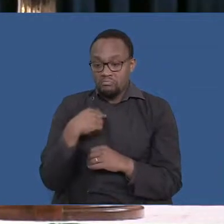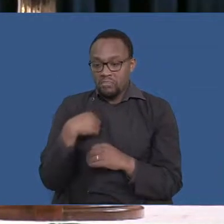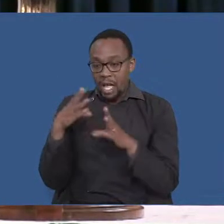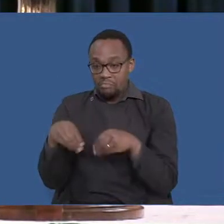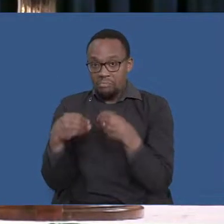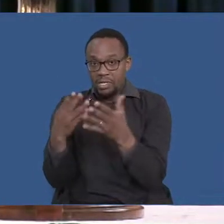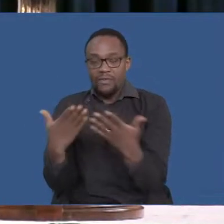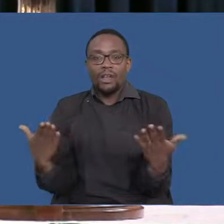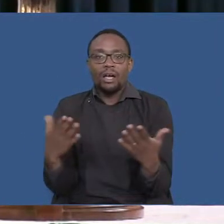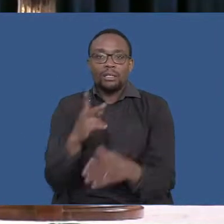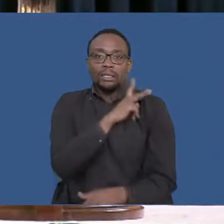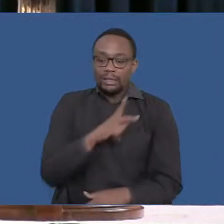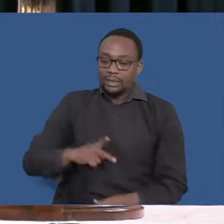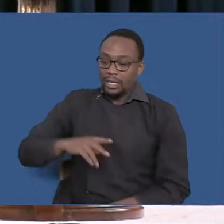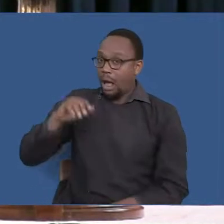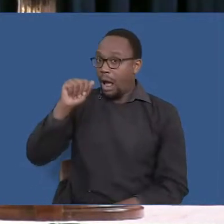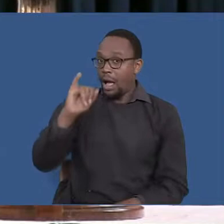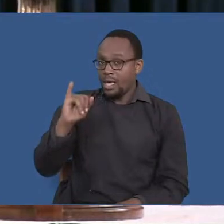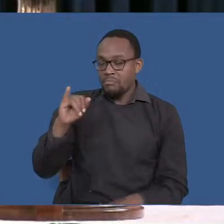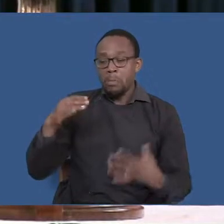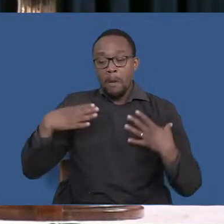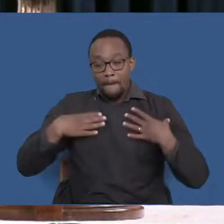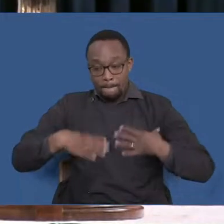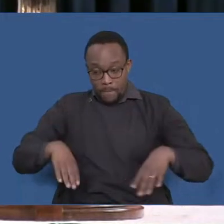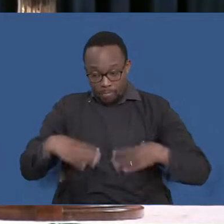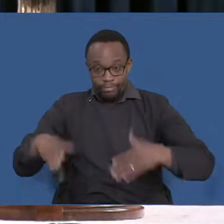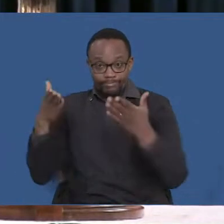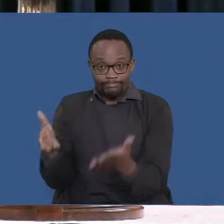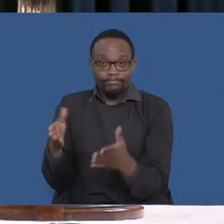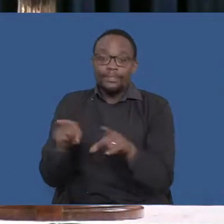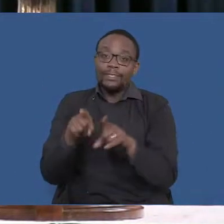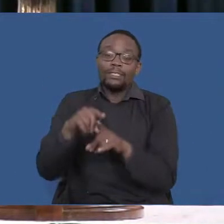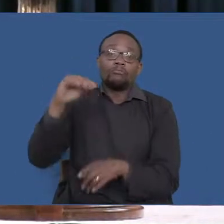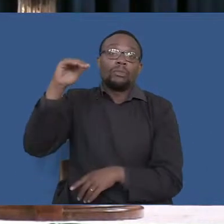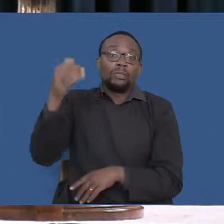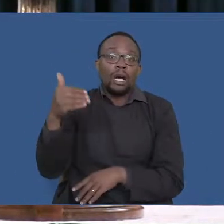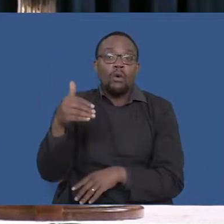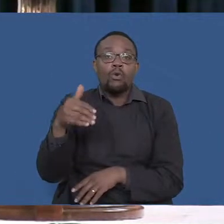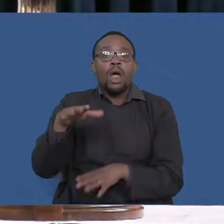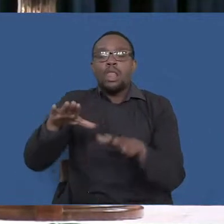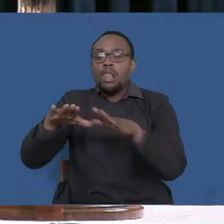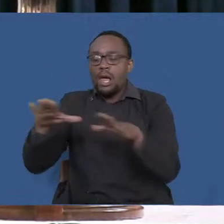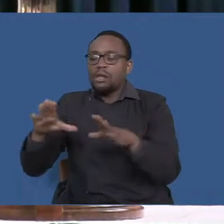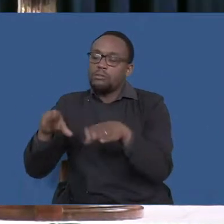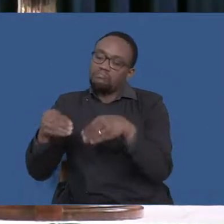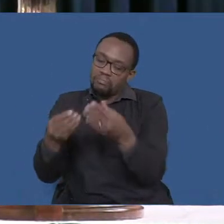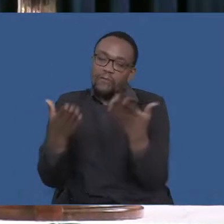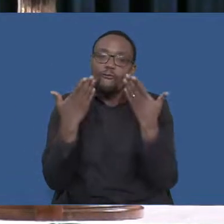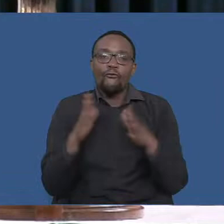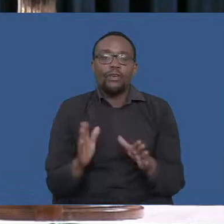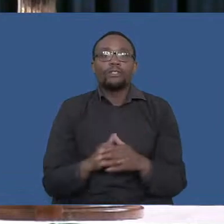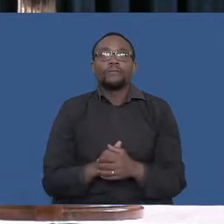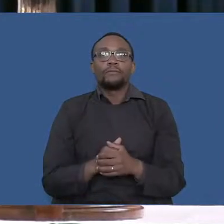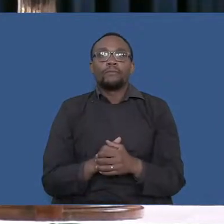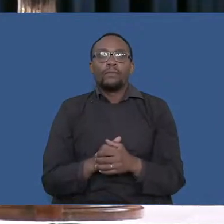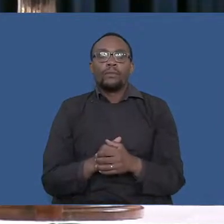into your hands the king of Ai, his people, and his city, and his land. You